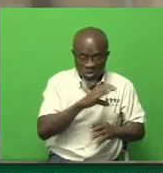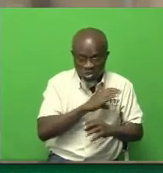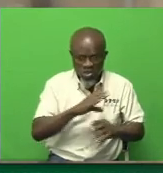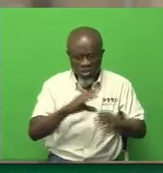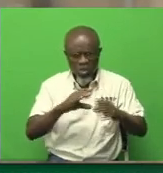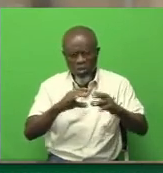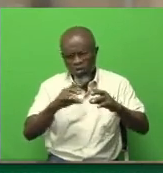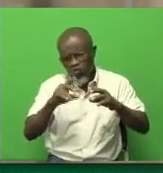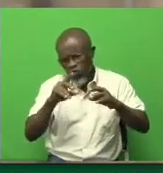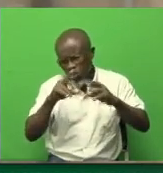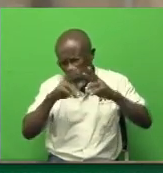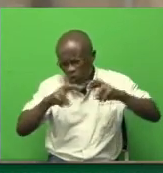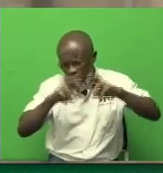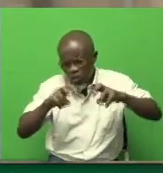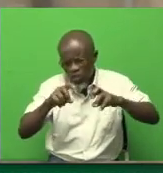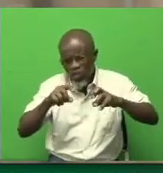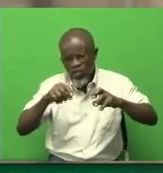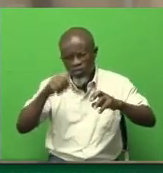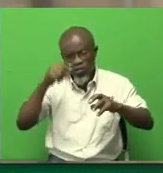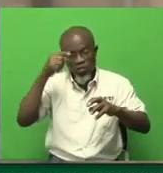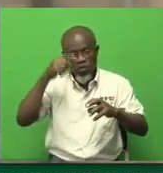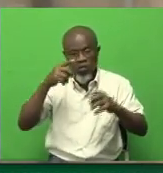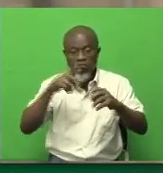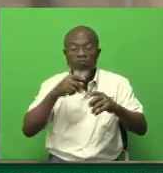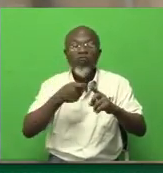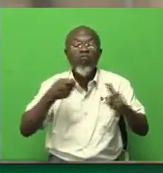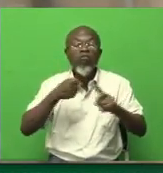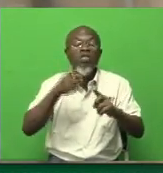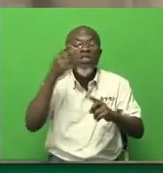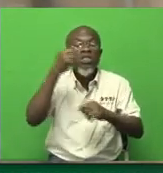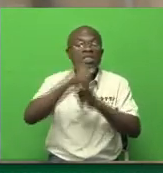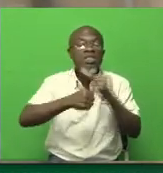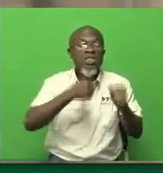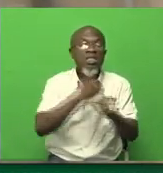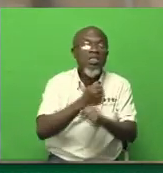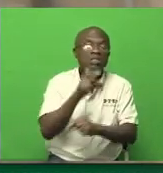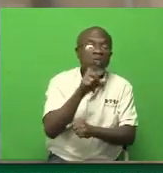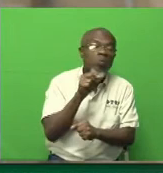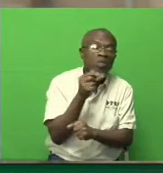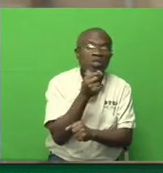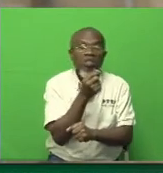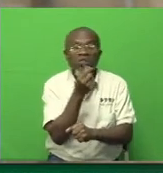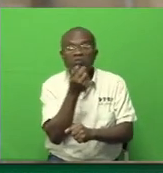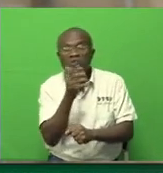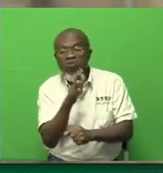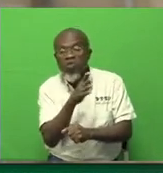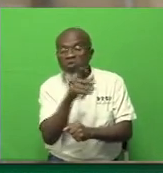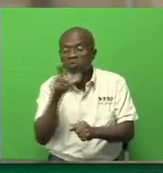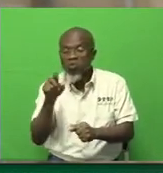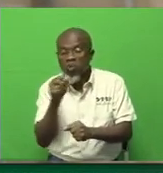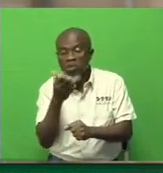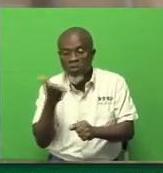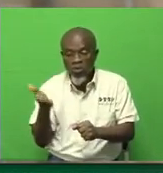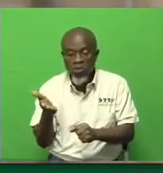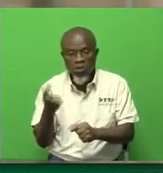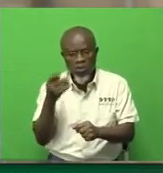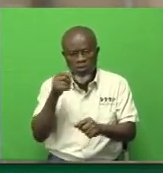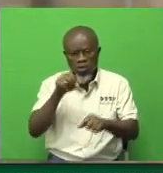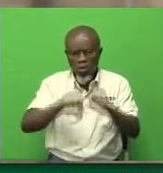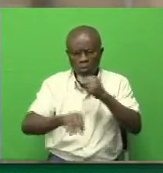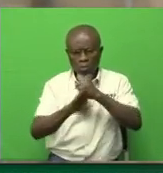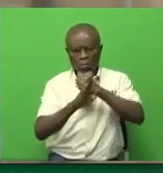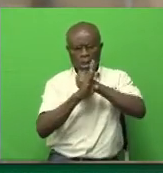of this Parliament who stood and conducted themselves in such a way to prevent policies from being